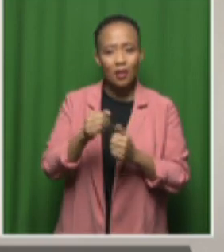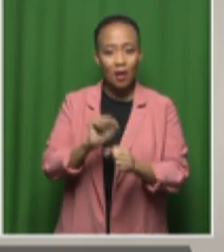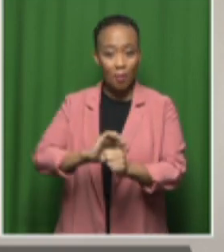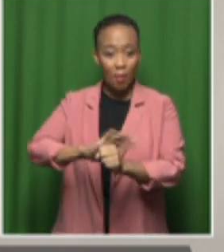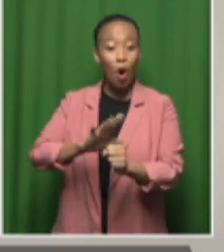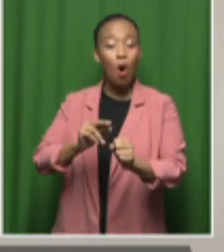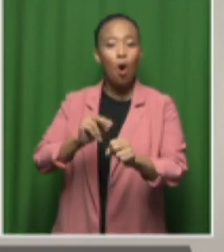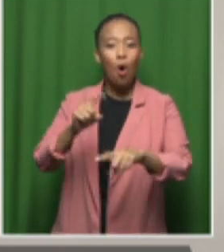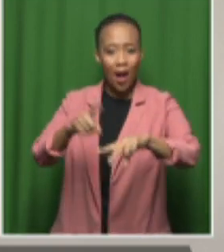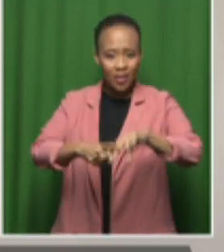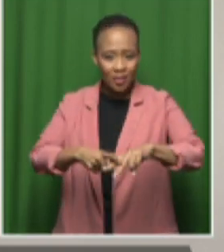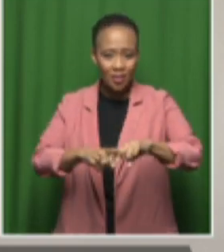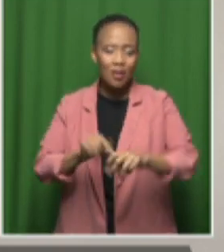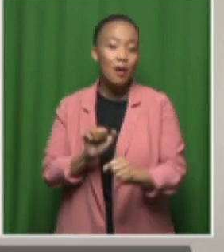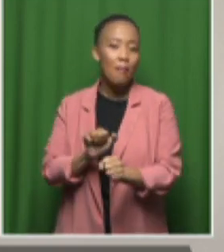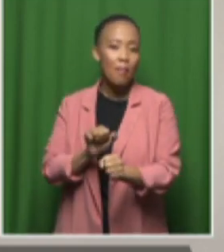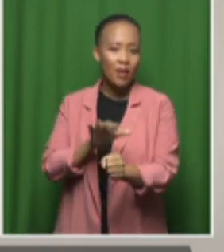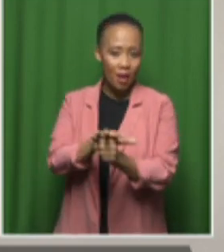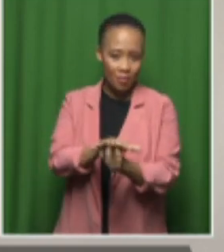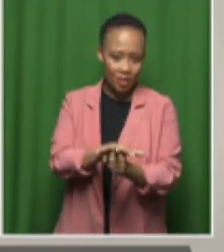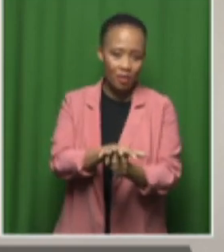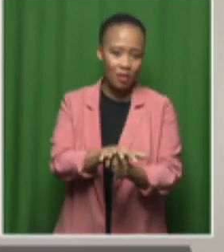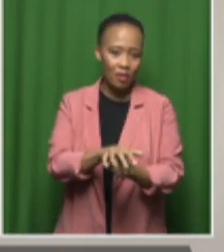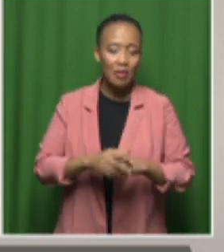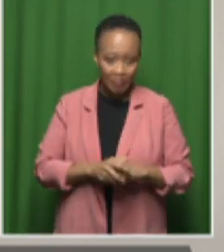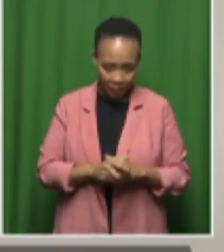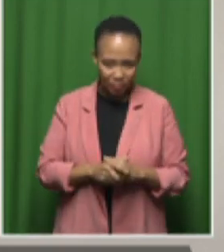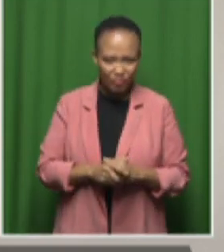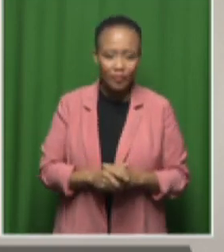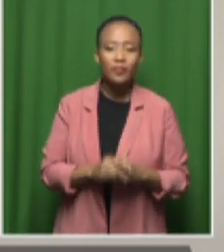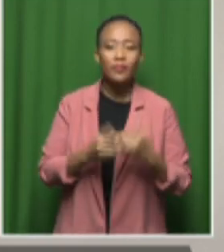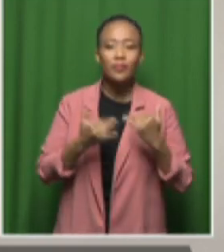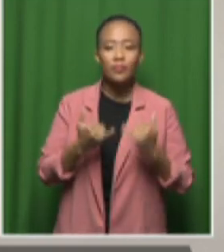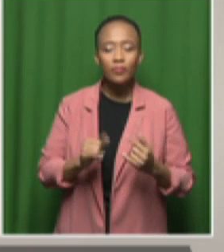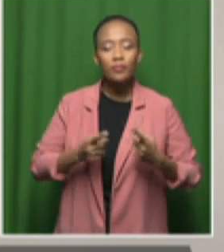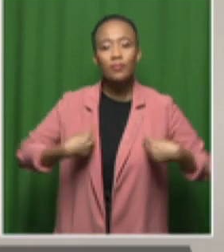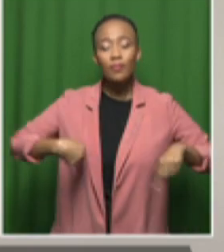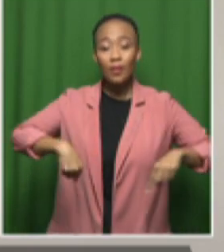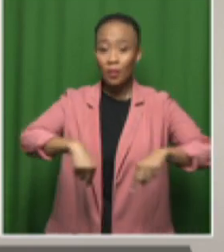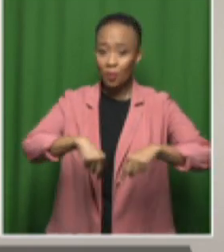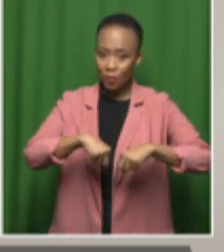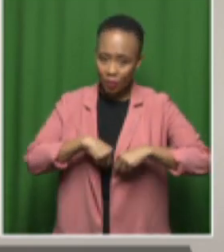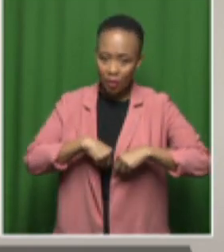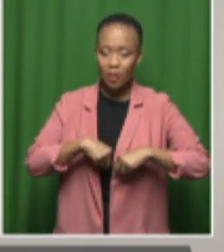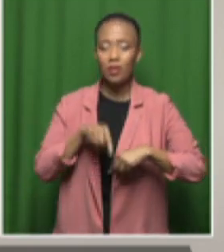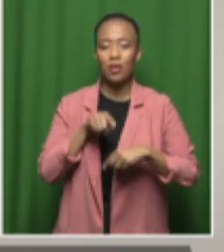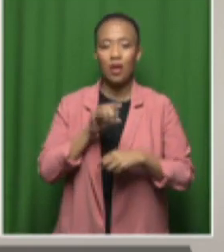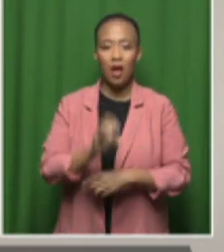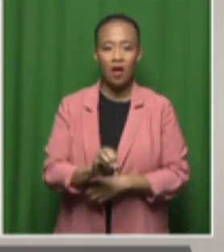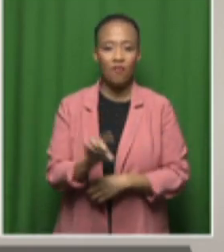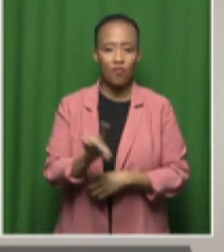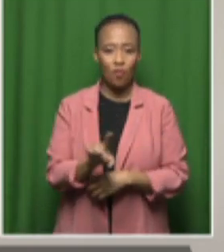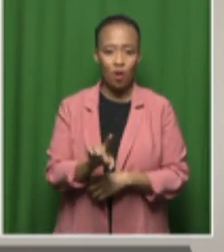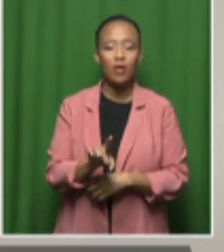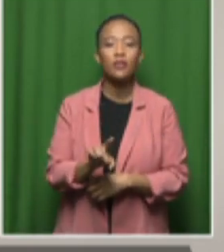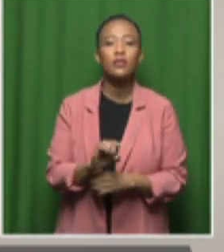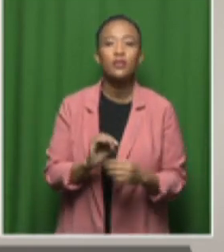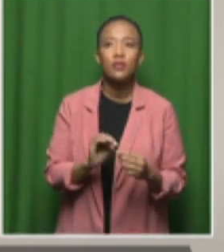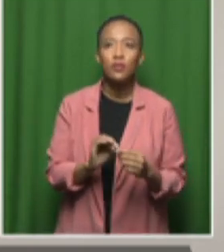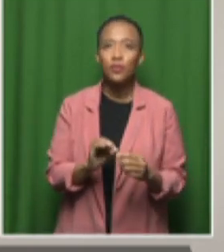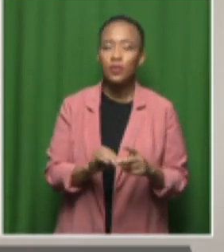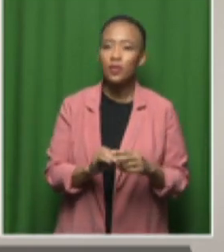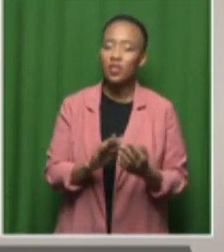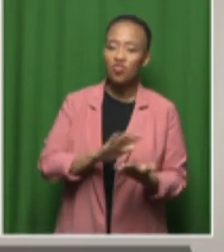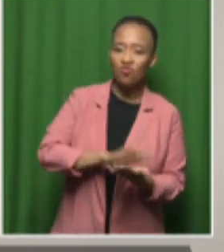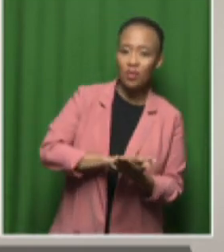moments where Mam Esther's work is able to be translated on different surfaces, able to be translated